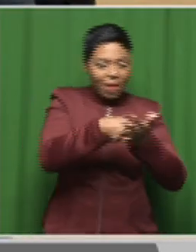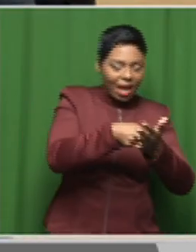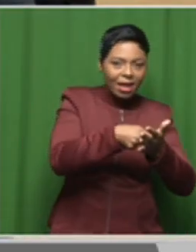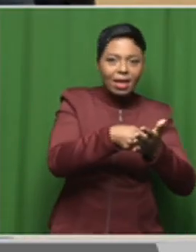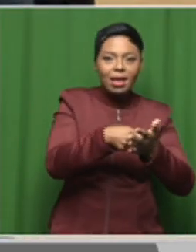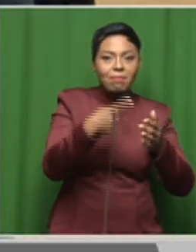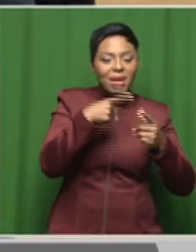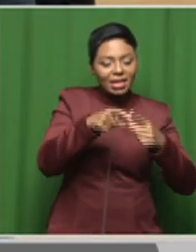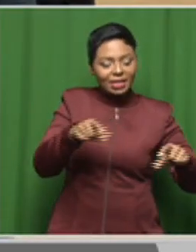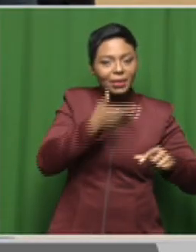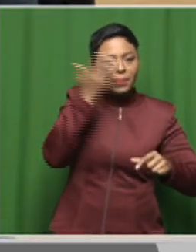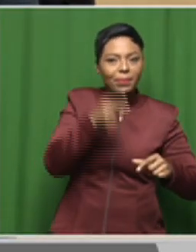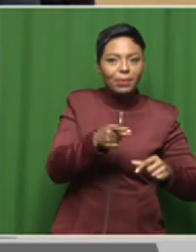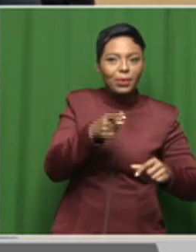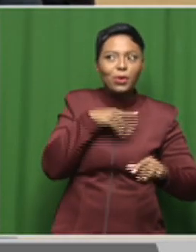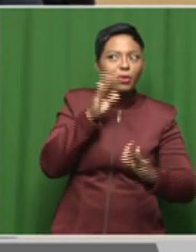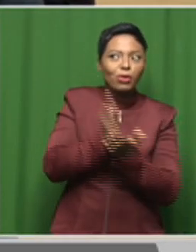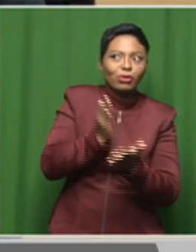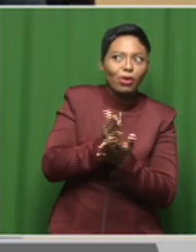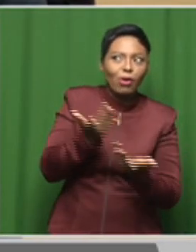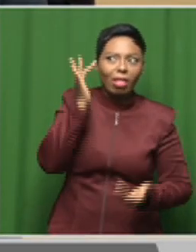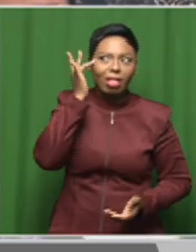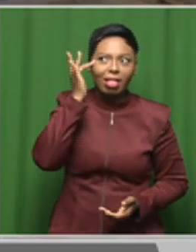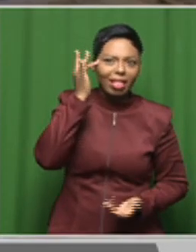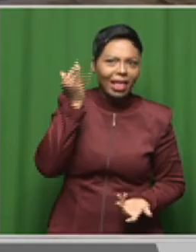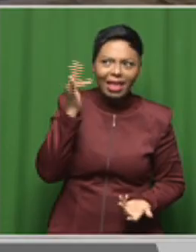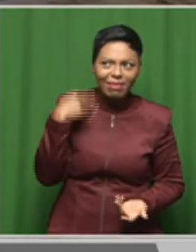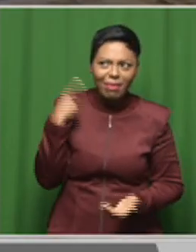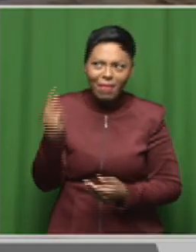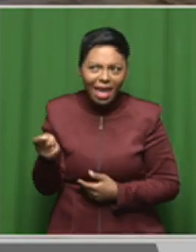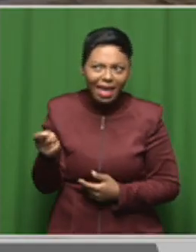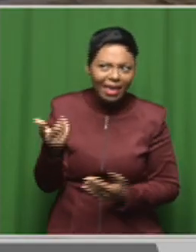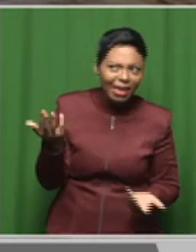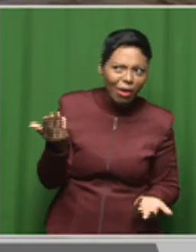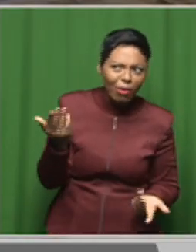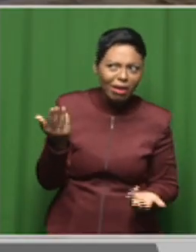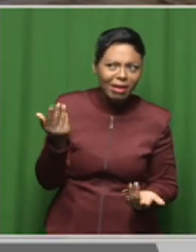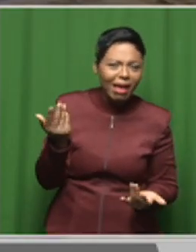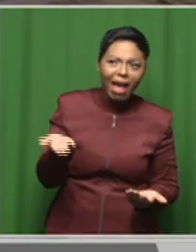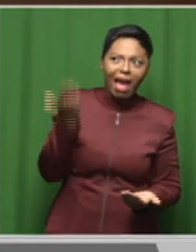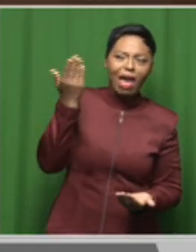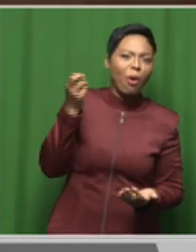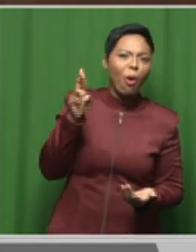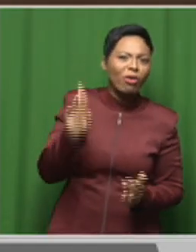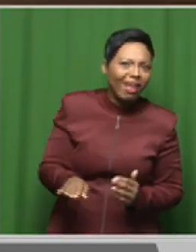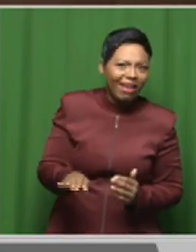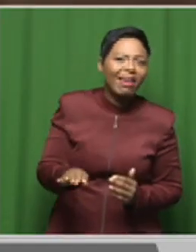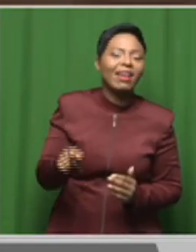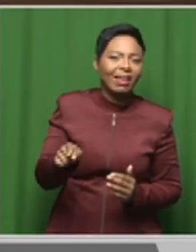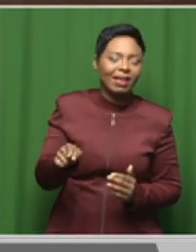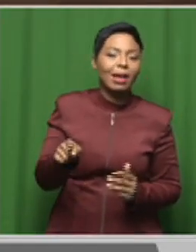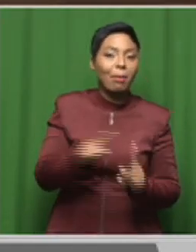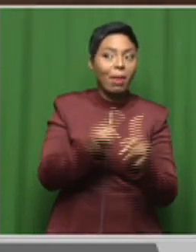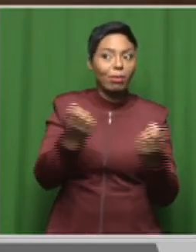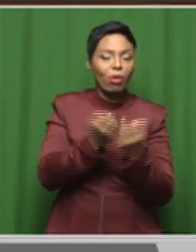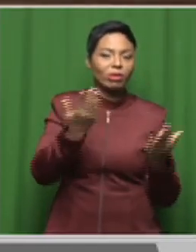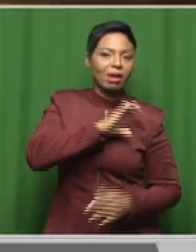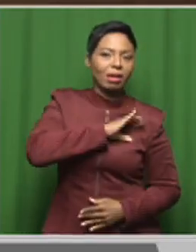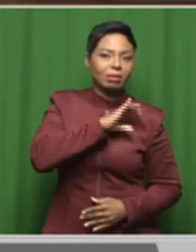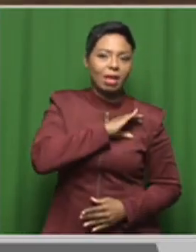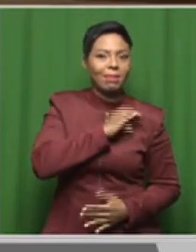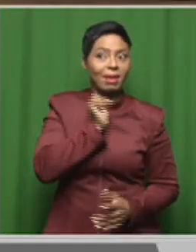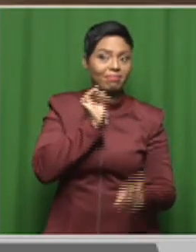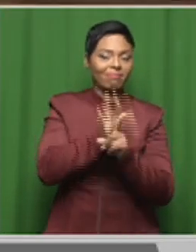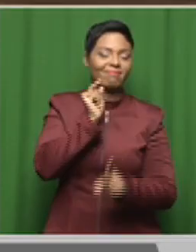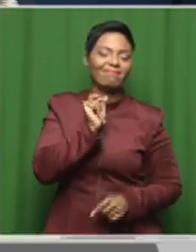I think there's a lot of practical challenges around the corner, but more so for consumers than